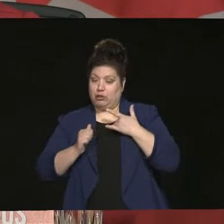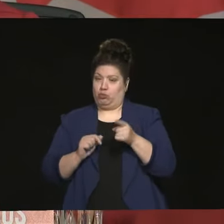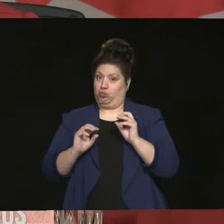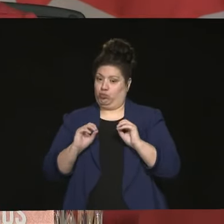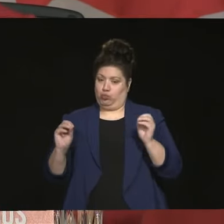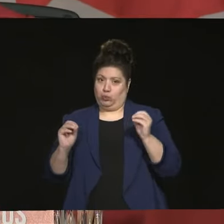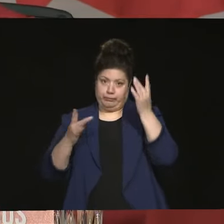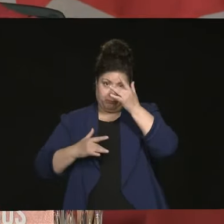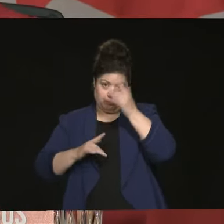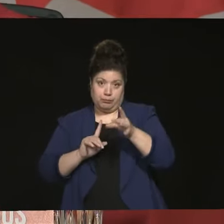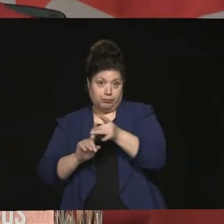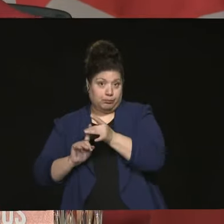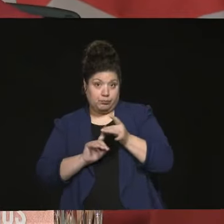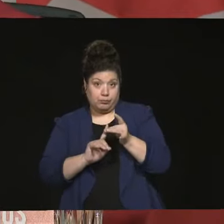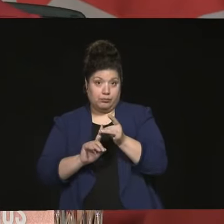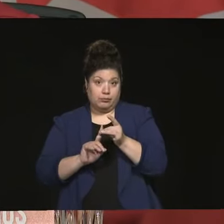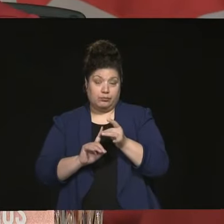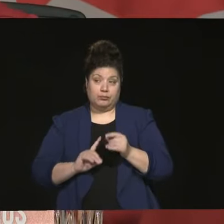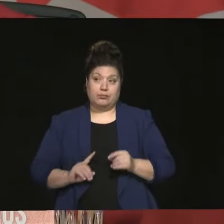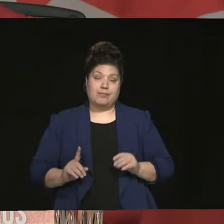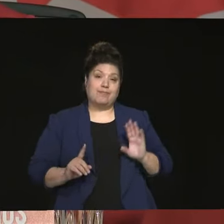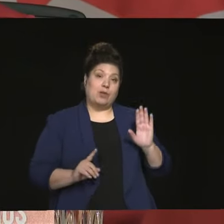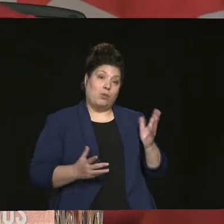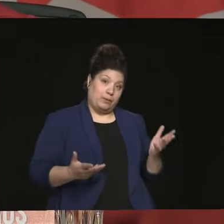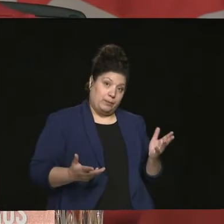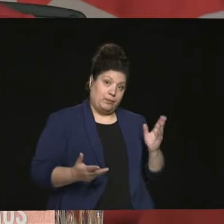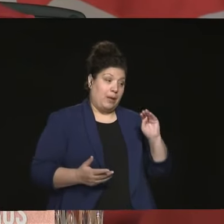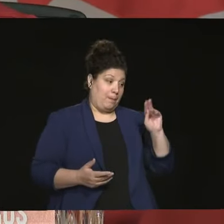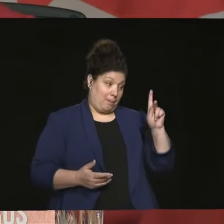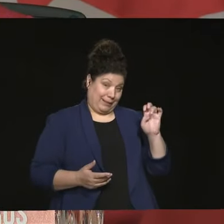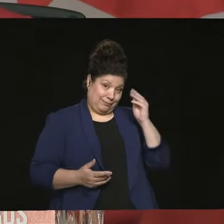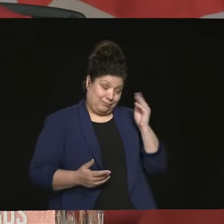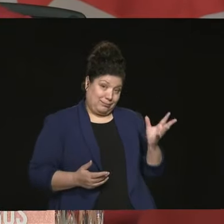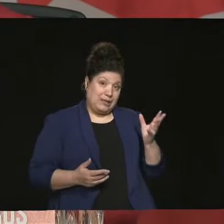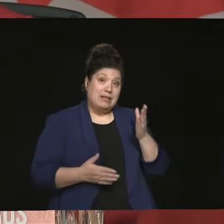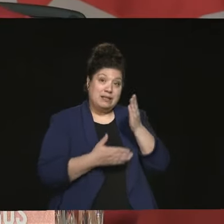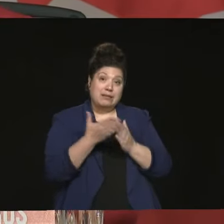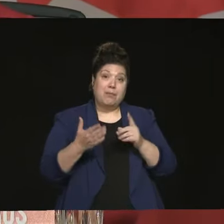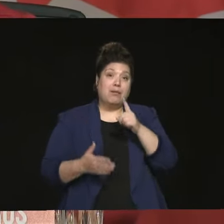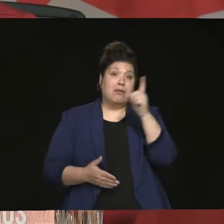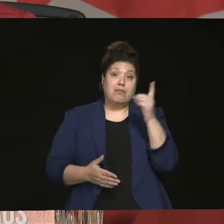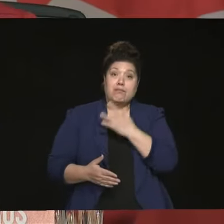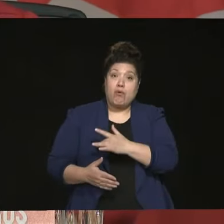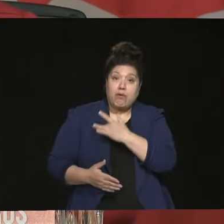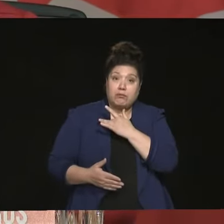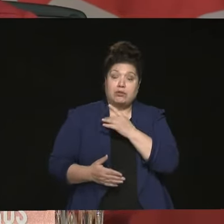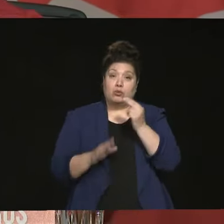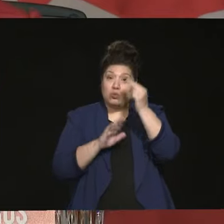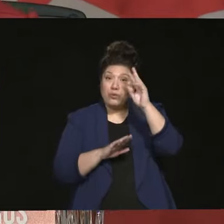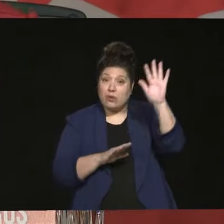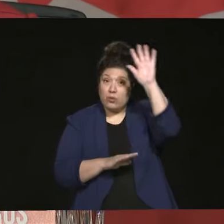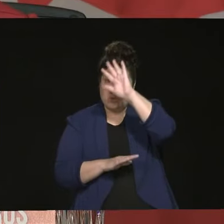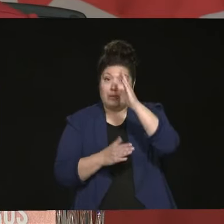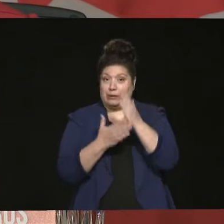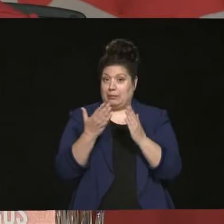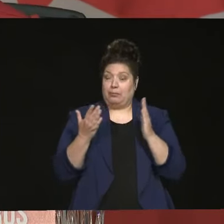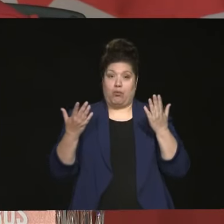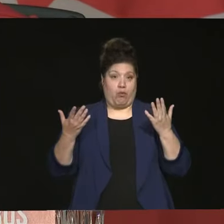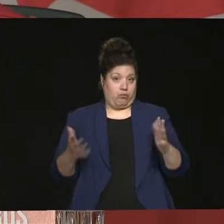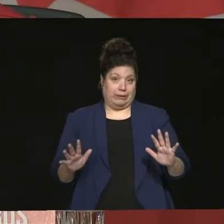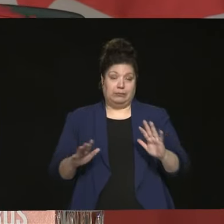know, Mike, some provinces and territories do have in place